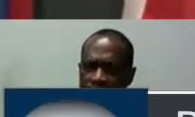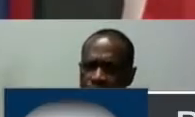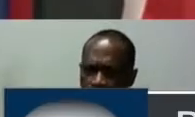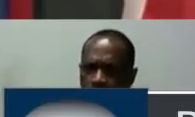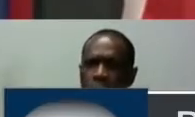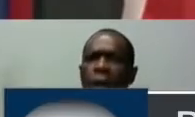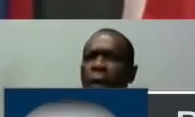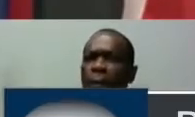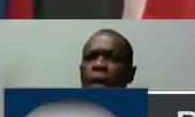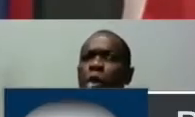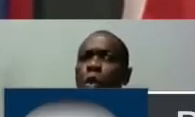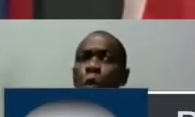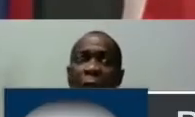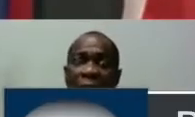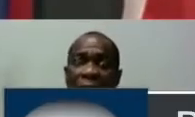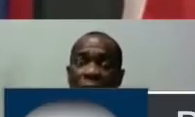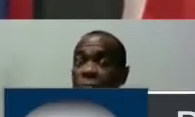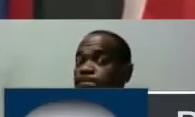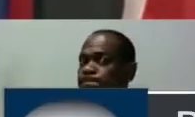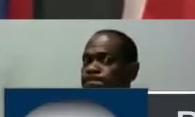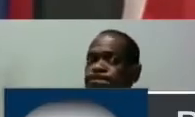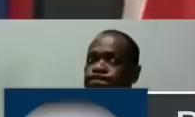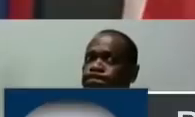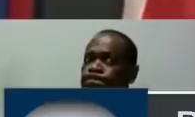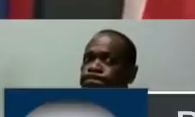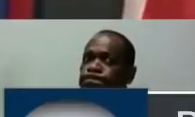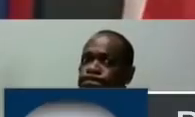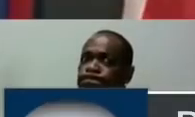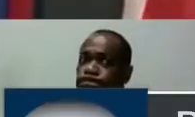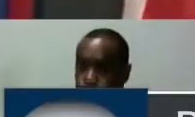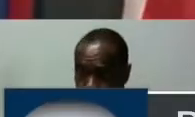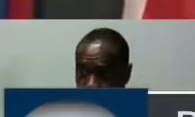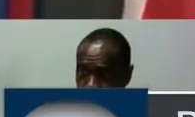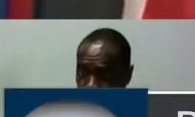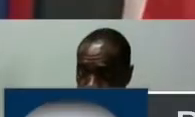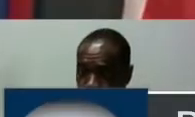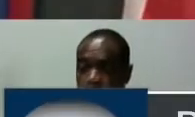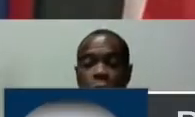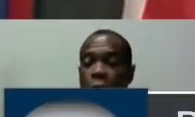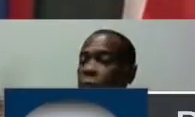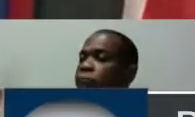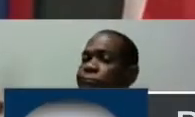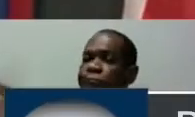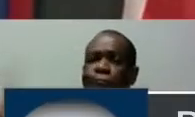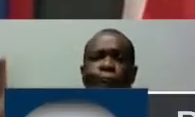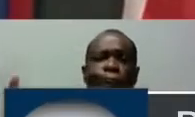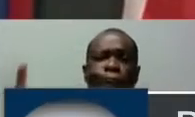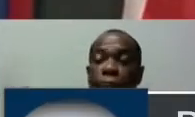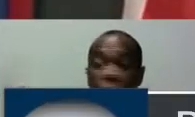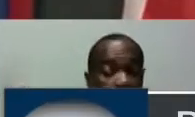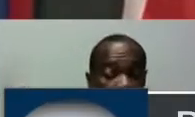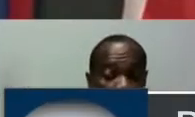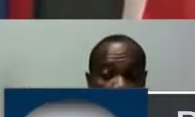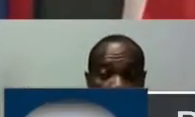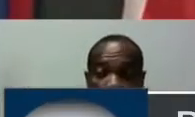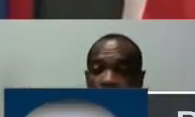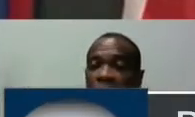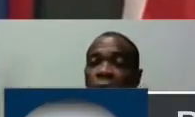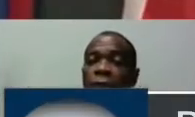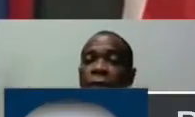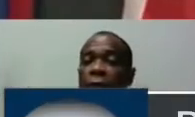to only those persons who are in fact vaccinated and therefore are operating at a